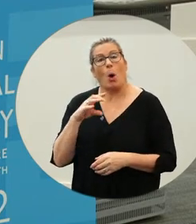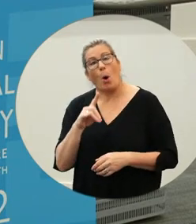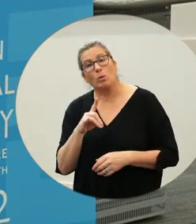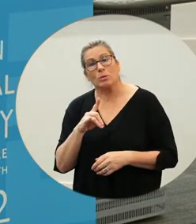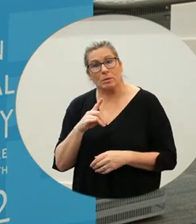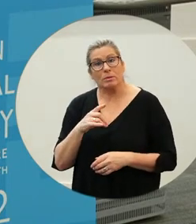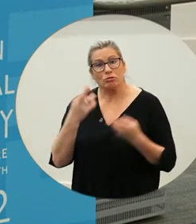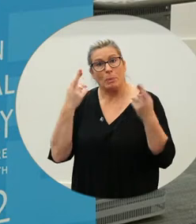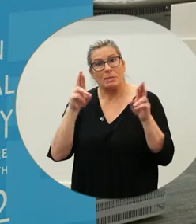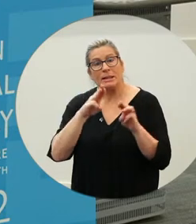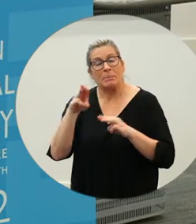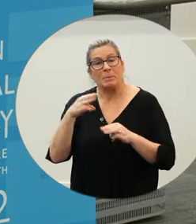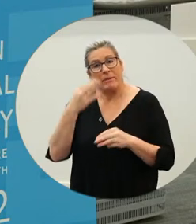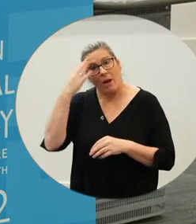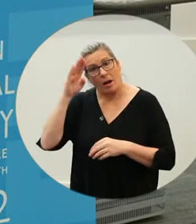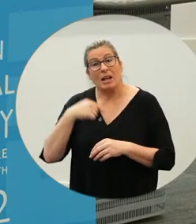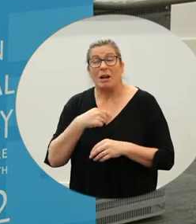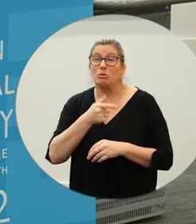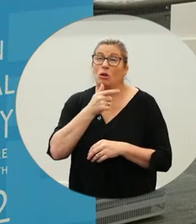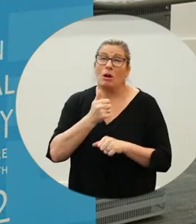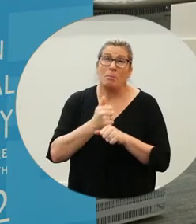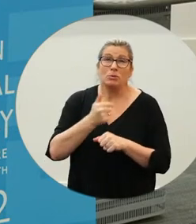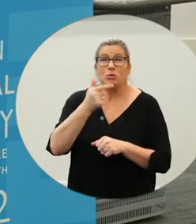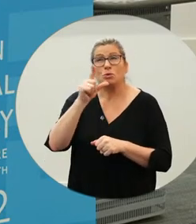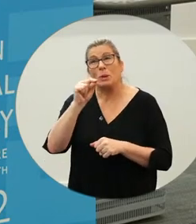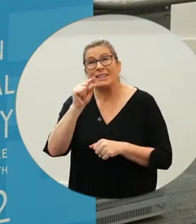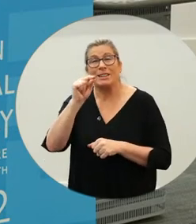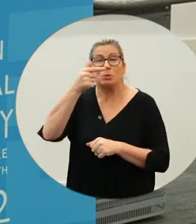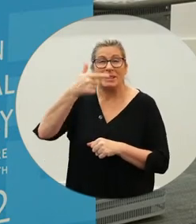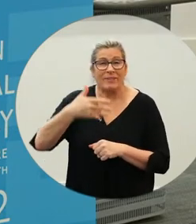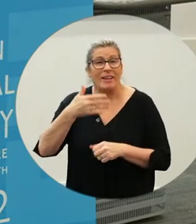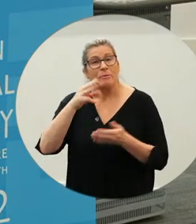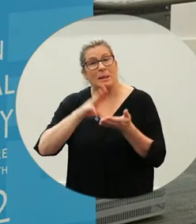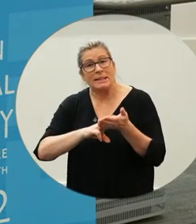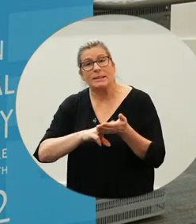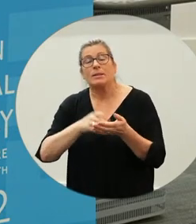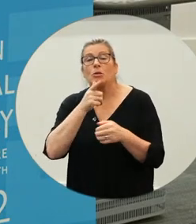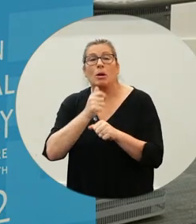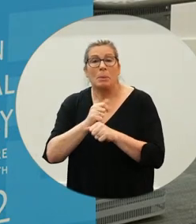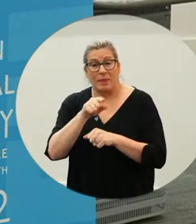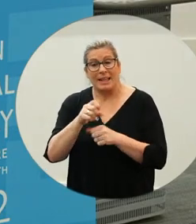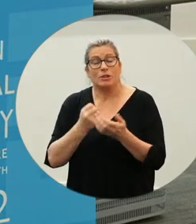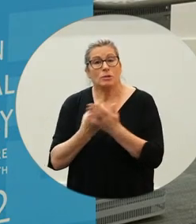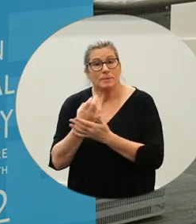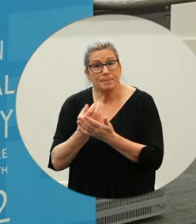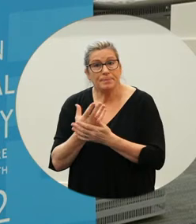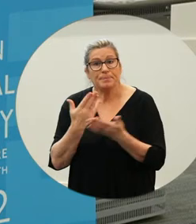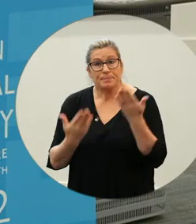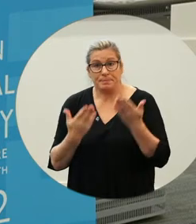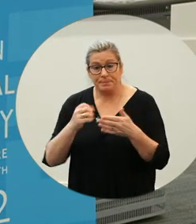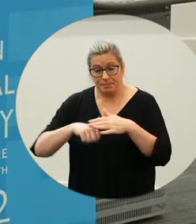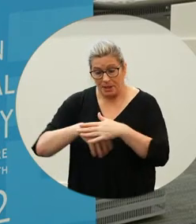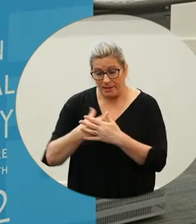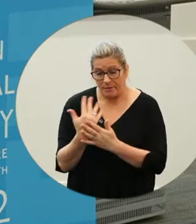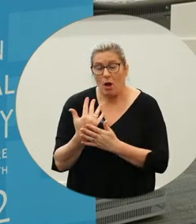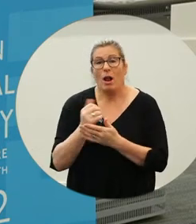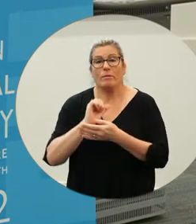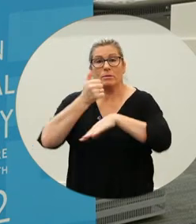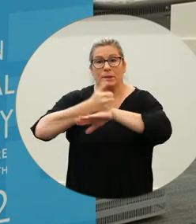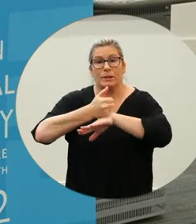So I'm going to talk for about maybe 20, 25 minutes about the about that story, about how it evolved, some of the highlights